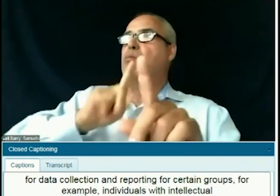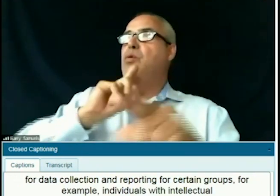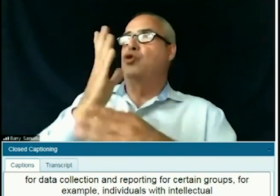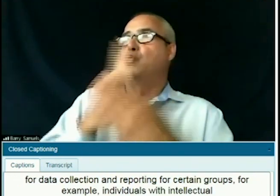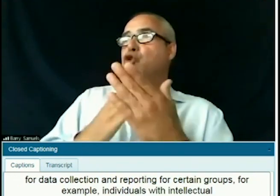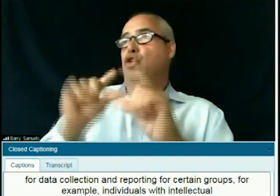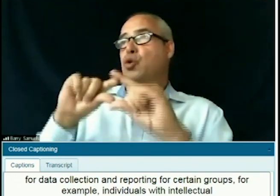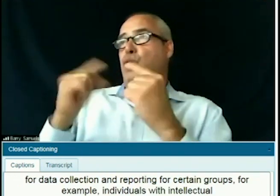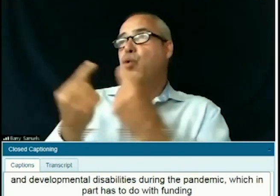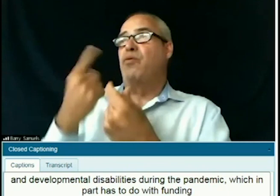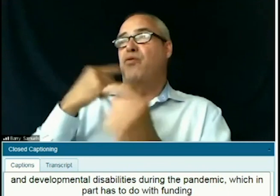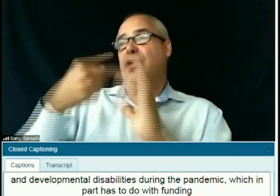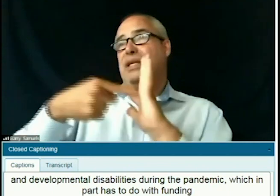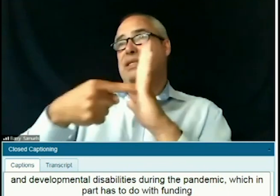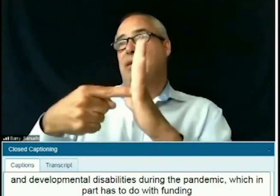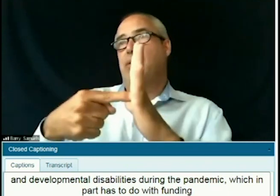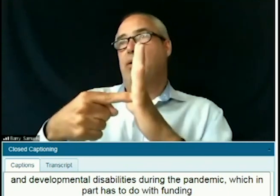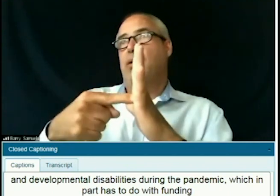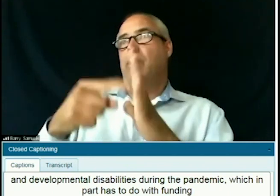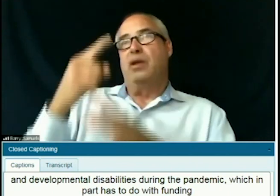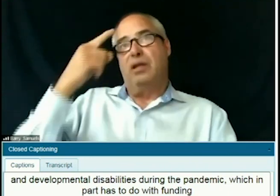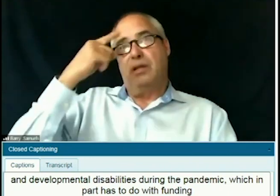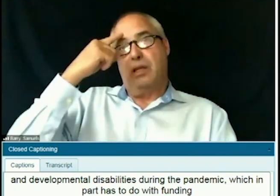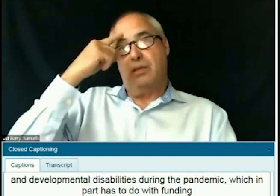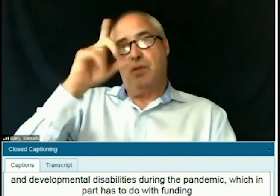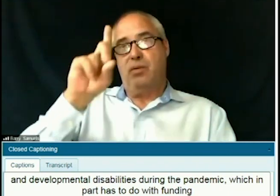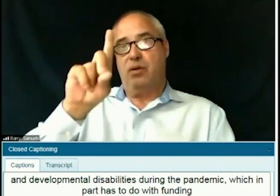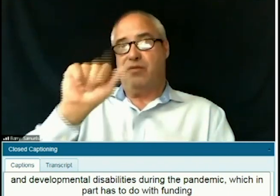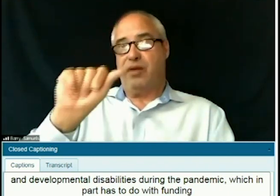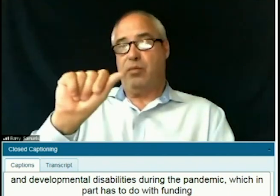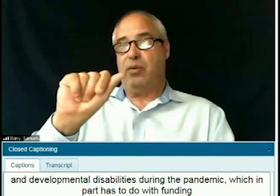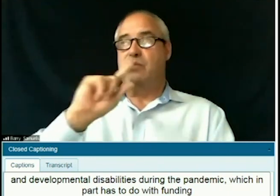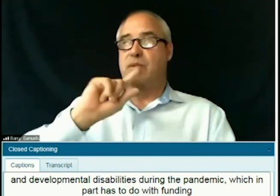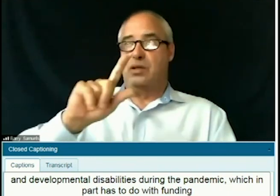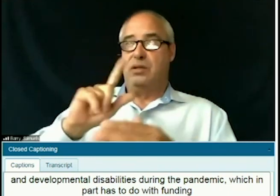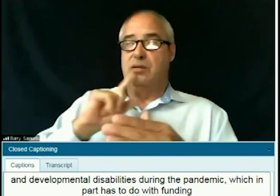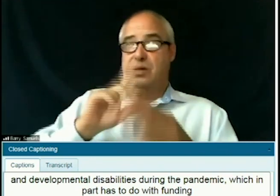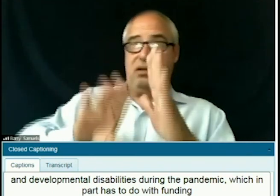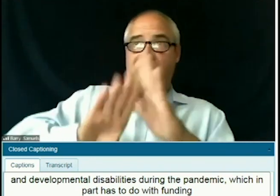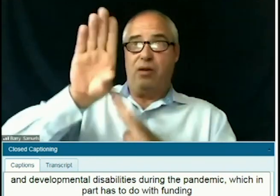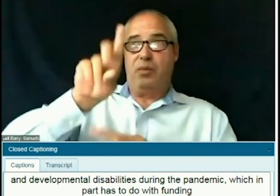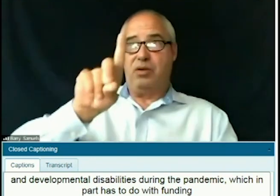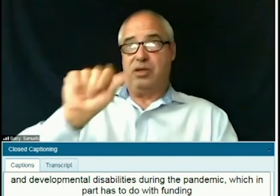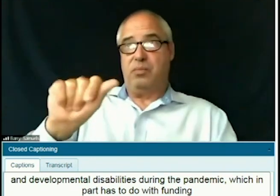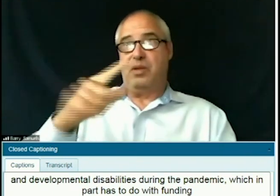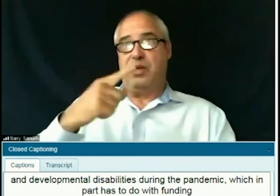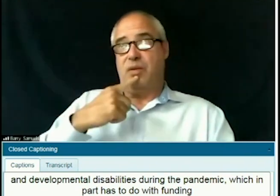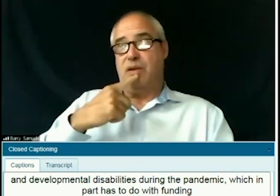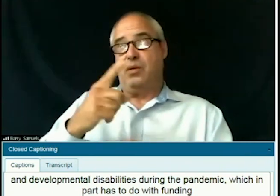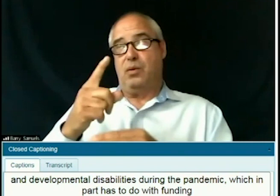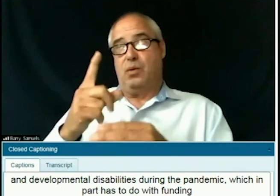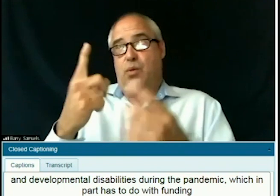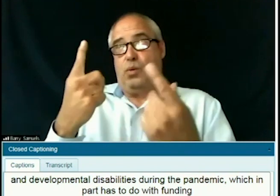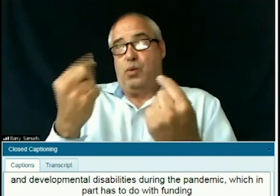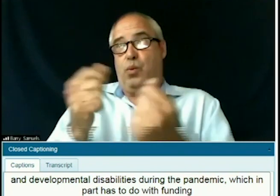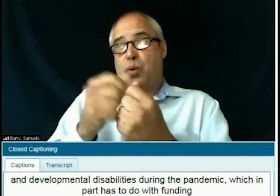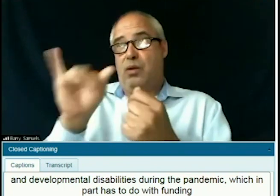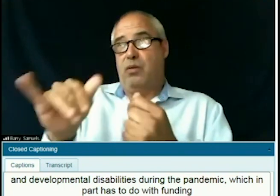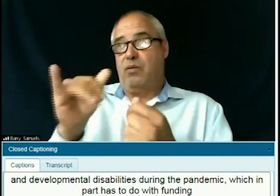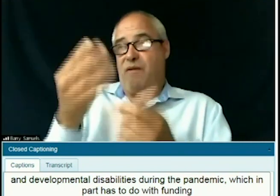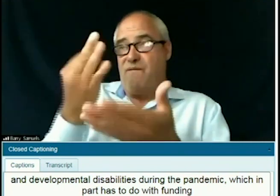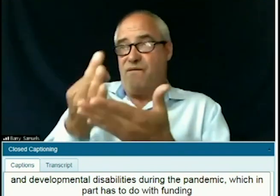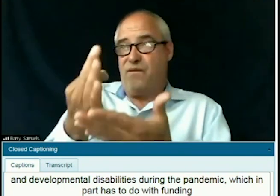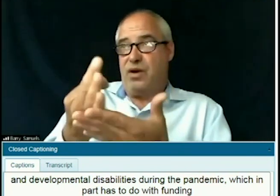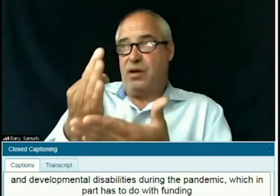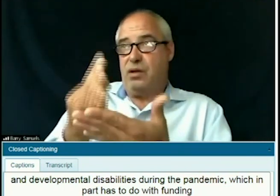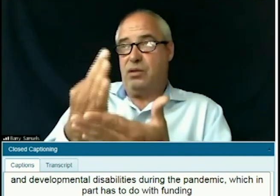example, individuals with intellectual and developmental disabilities during the pandemic, which in part has to do with funding